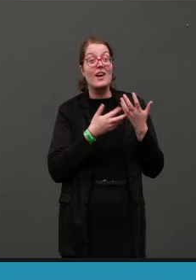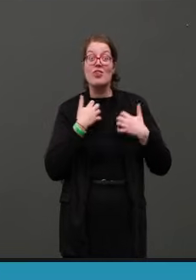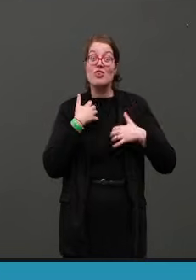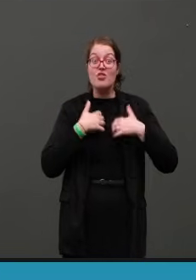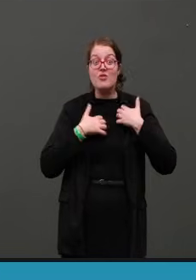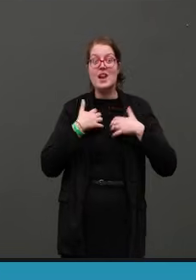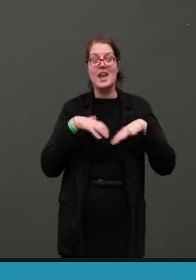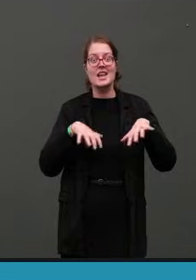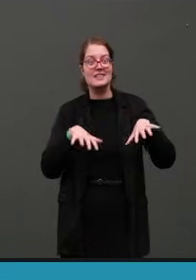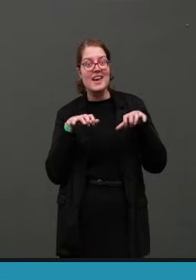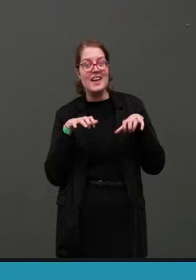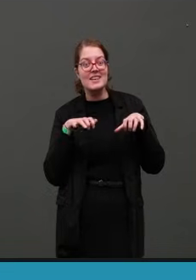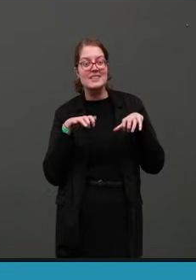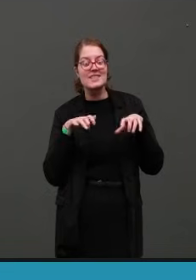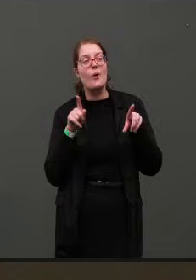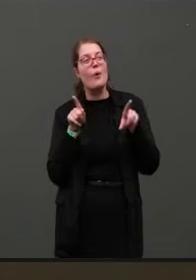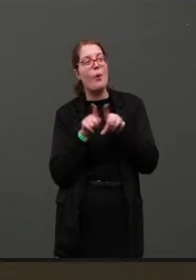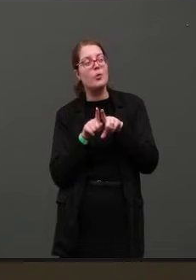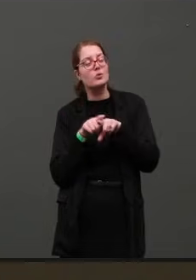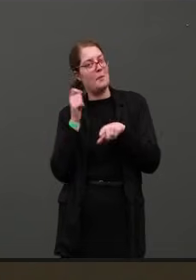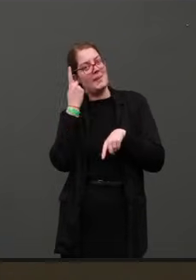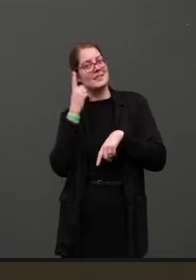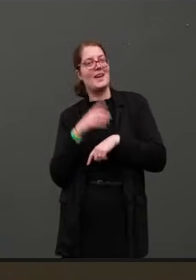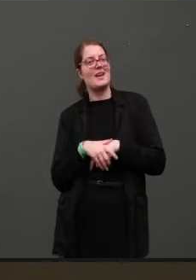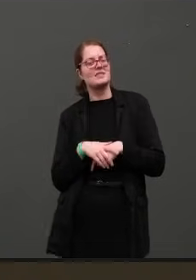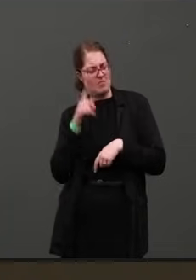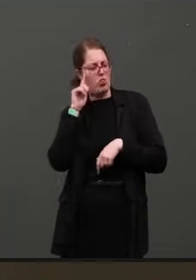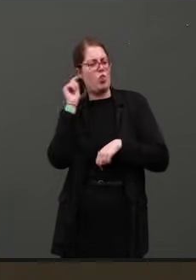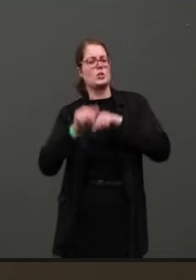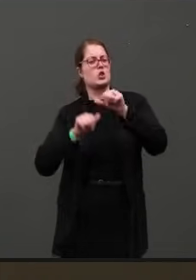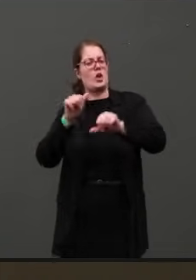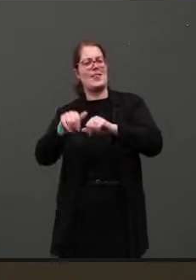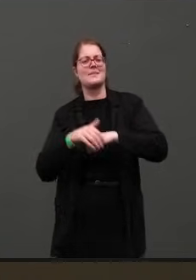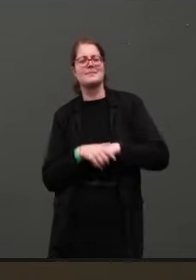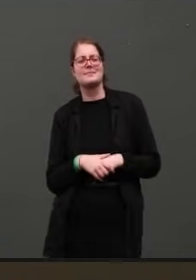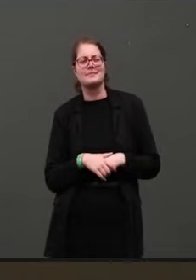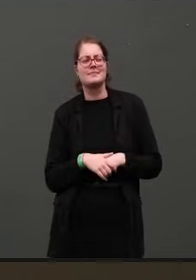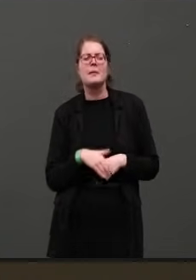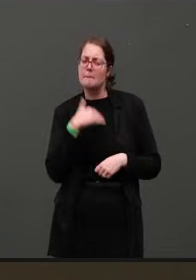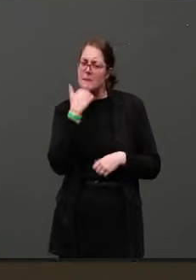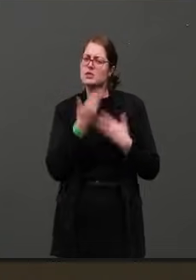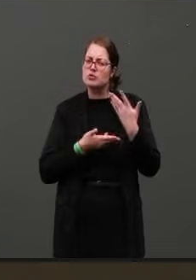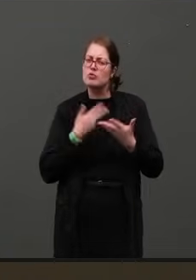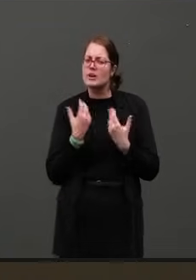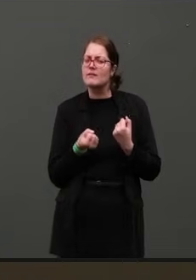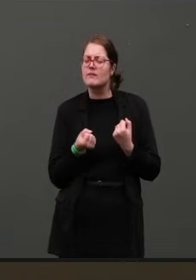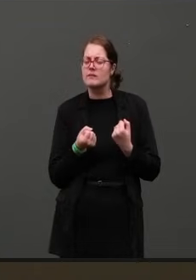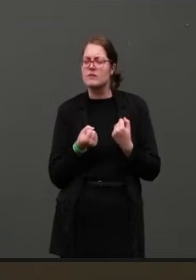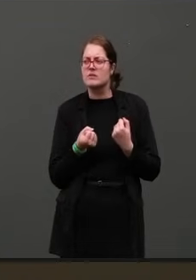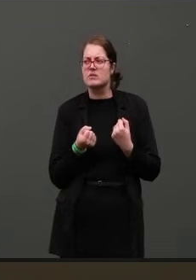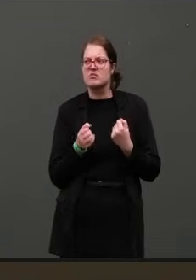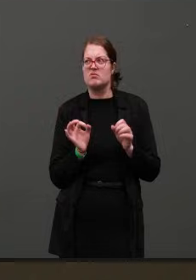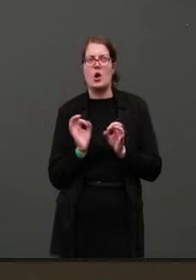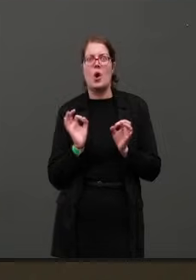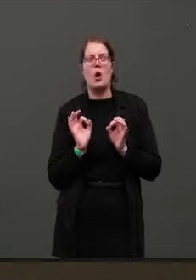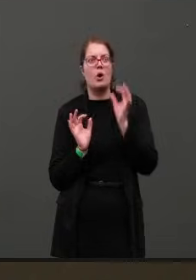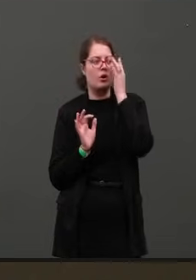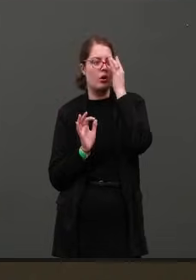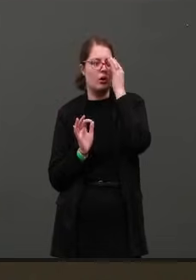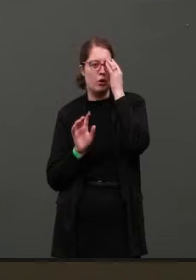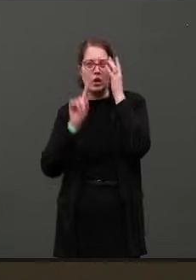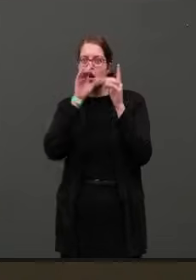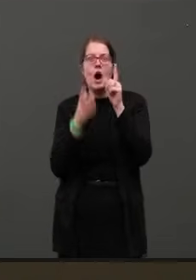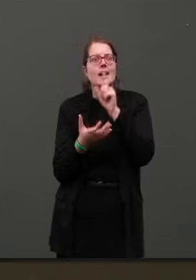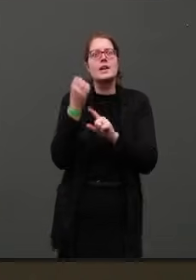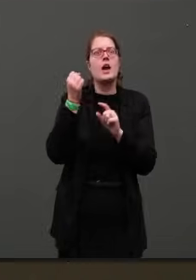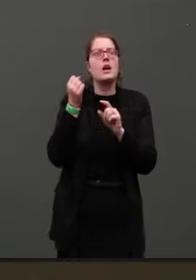while also making sound logical sense. And plenty of stories do that, by the way. It's not like this is some unattainable holy grail,